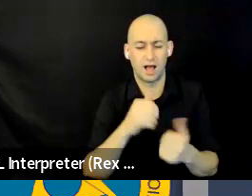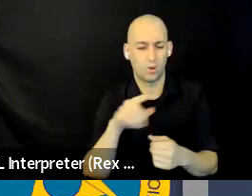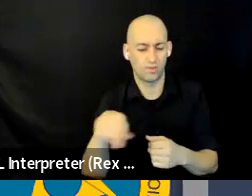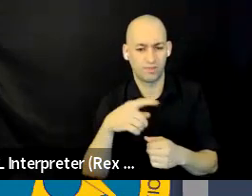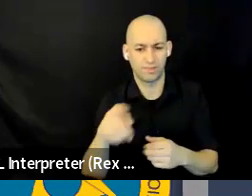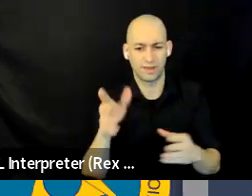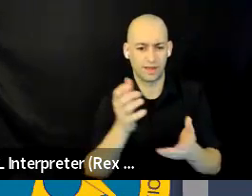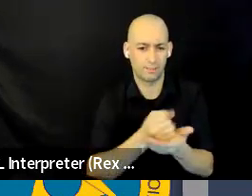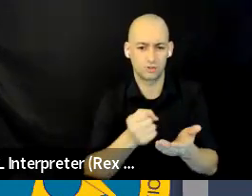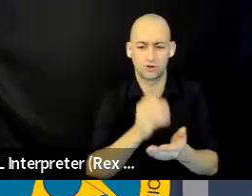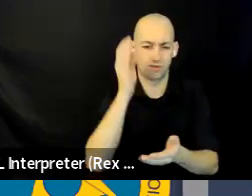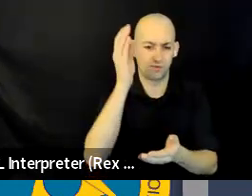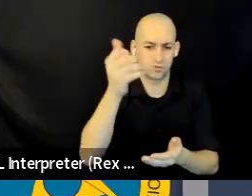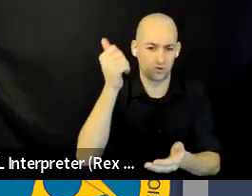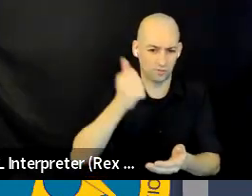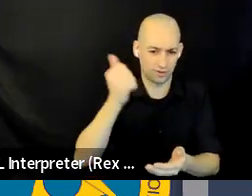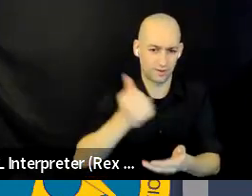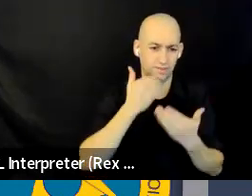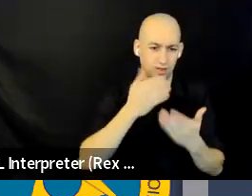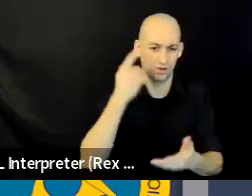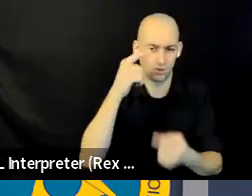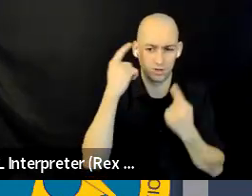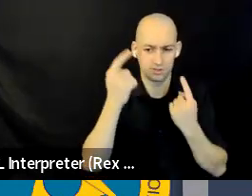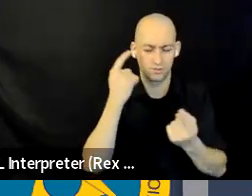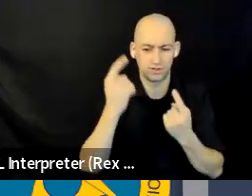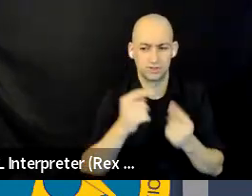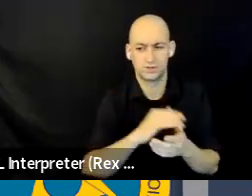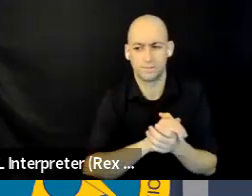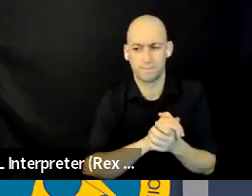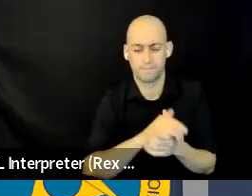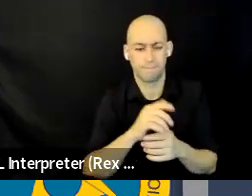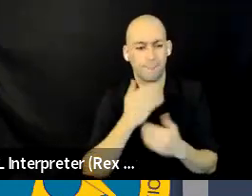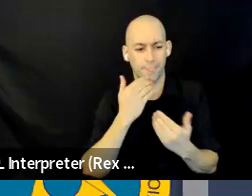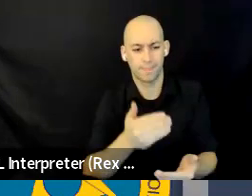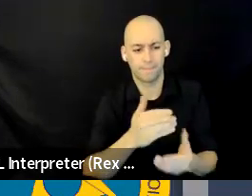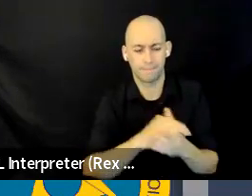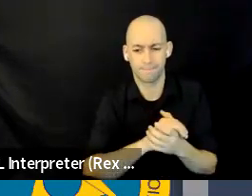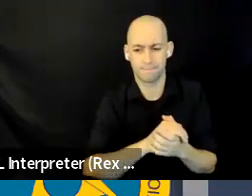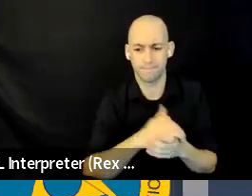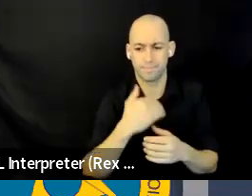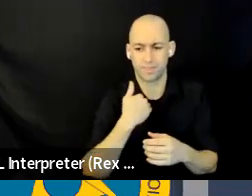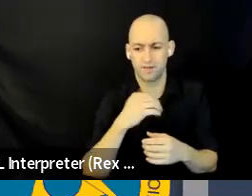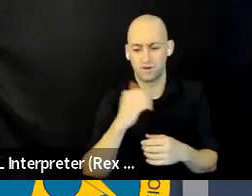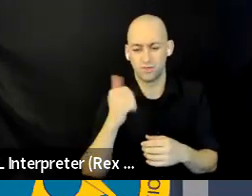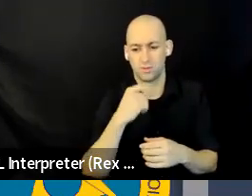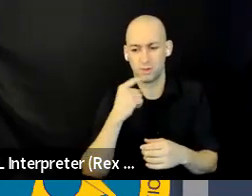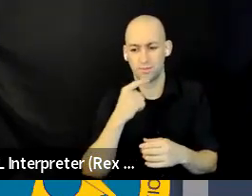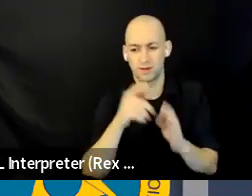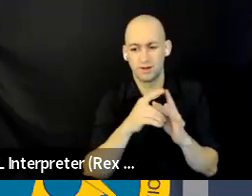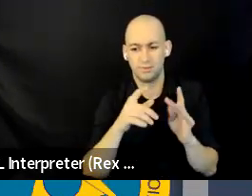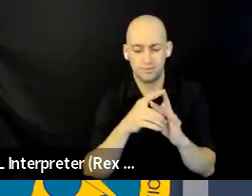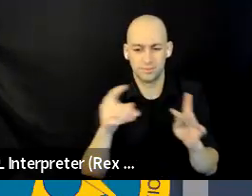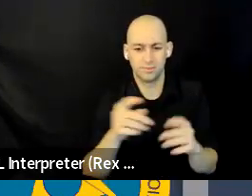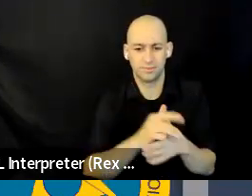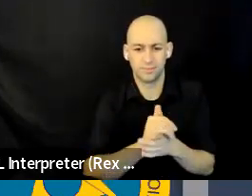funding estimates. Thank you for your consideration. Thank you. Do we have any other public comment? I see no other request